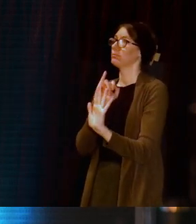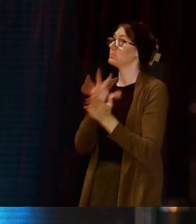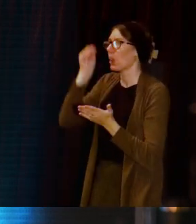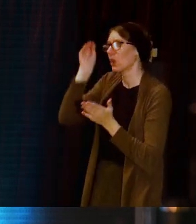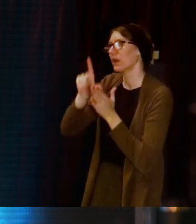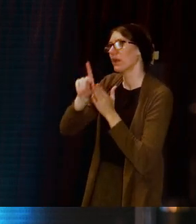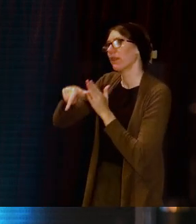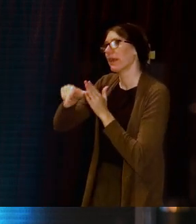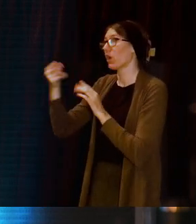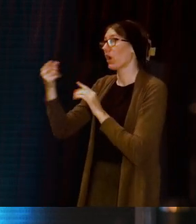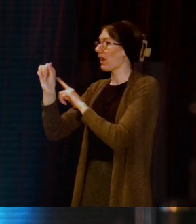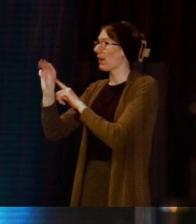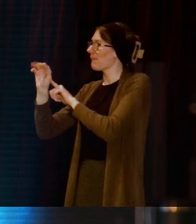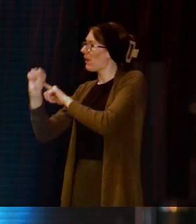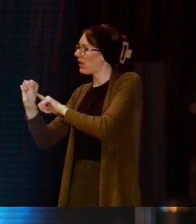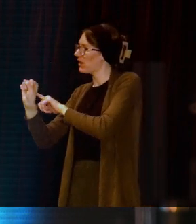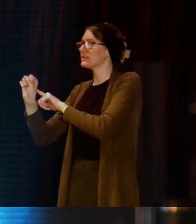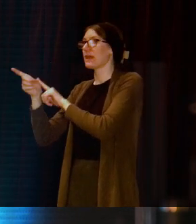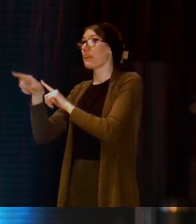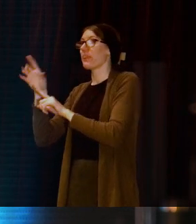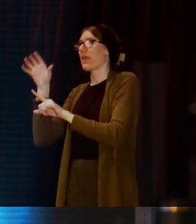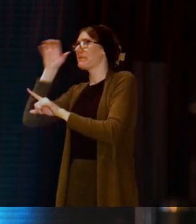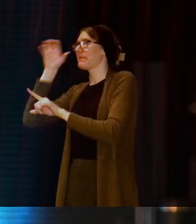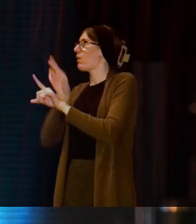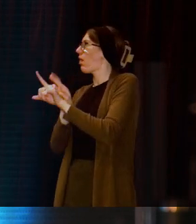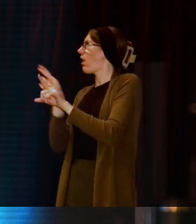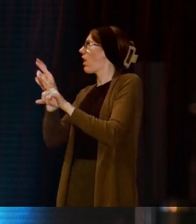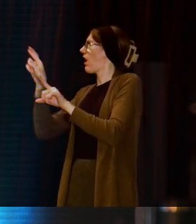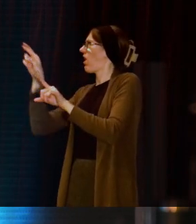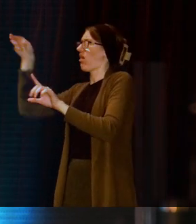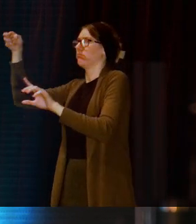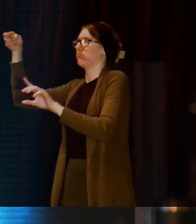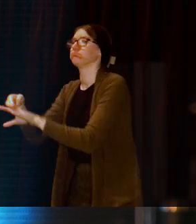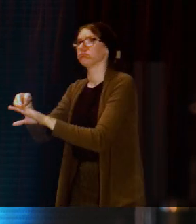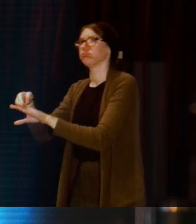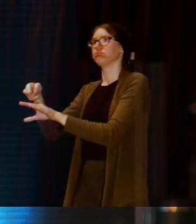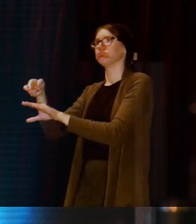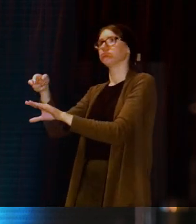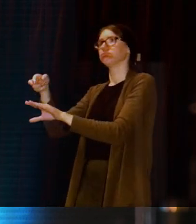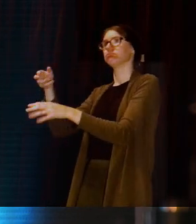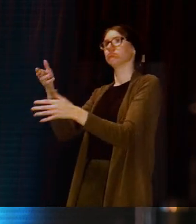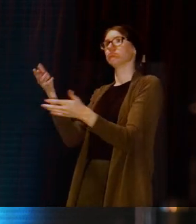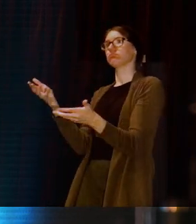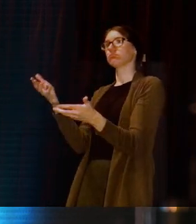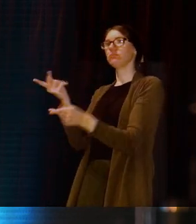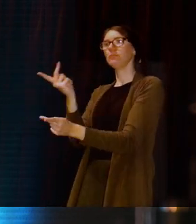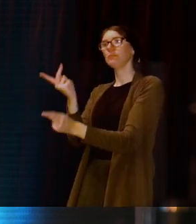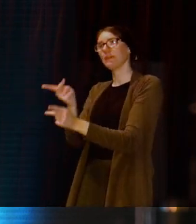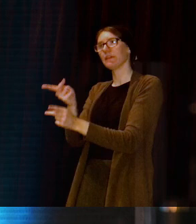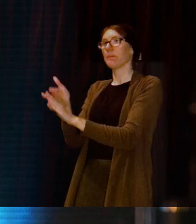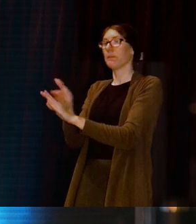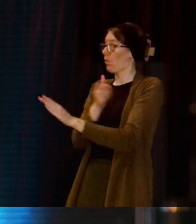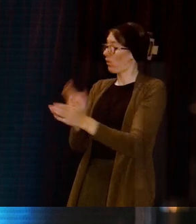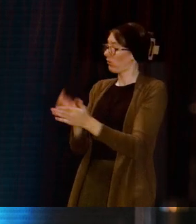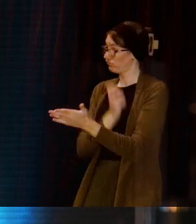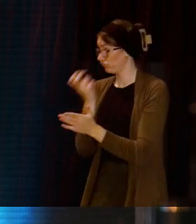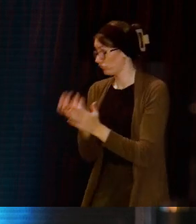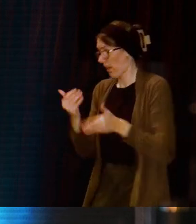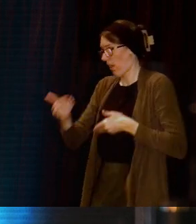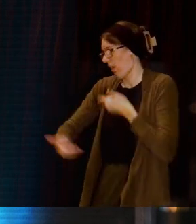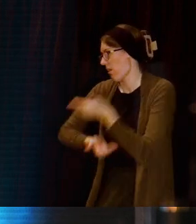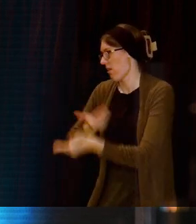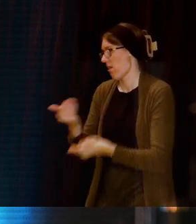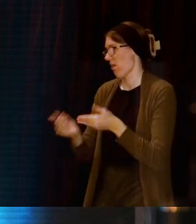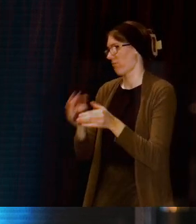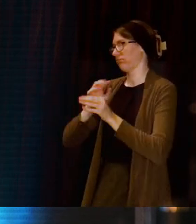Hamas. Those things are going to be the types of propaganda that we will face. So you got to be careful before you just jump into the